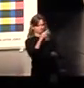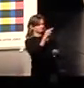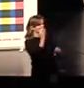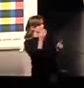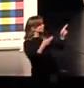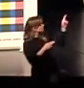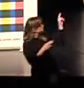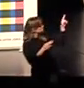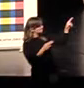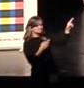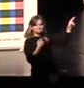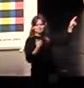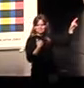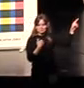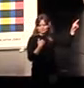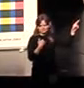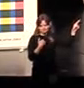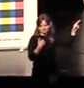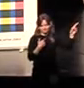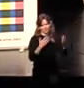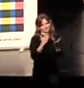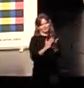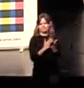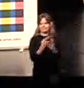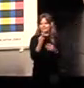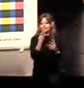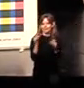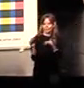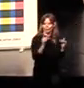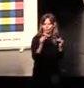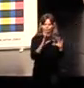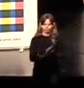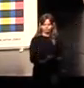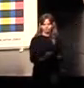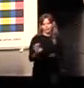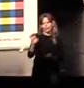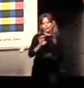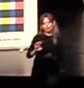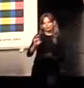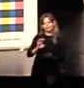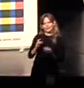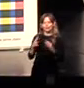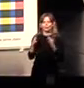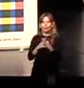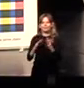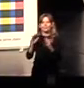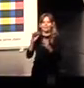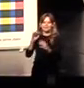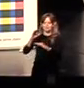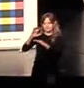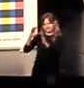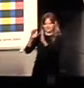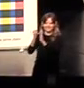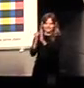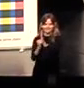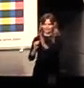zomoto the glorious years after the second world war and which the european welfare states were developed and in which